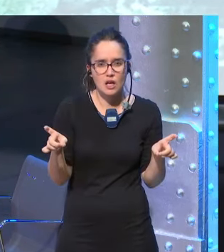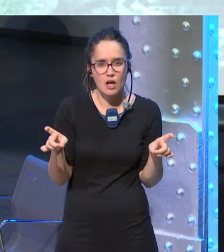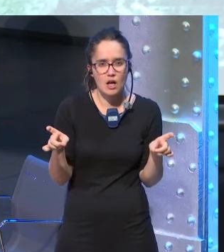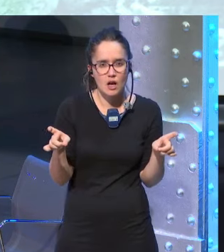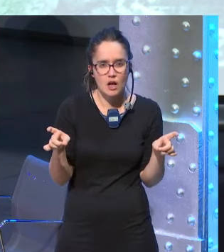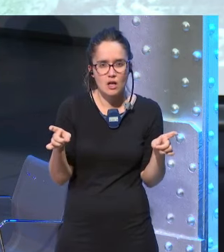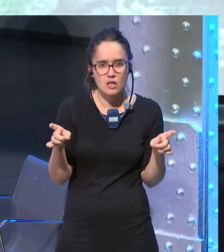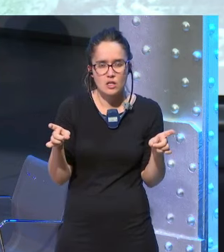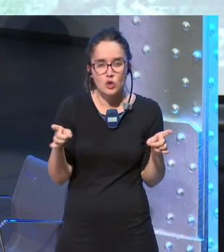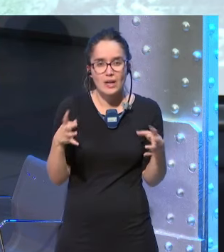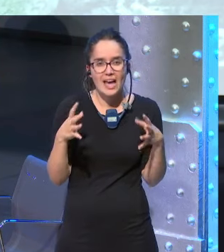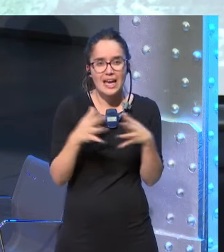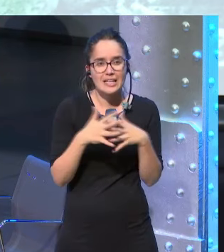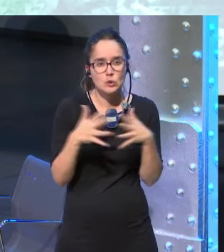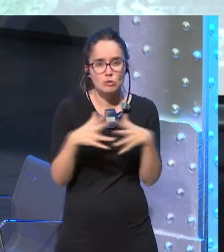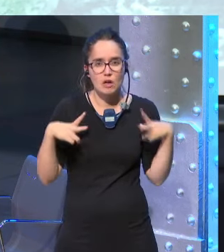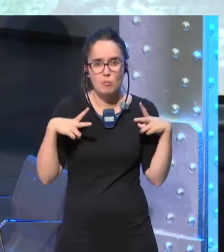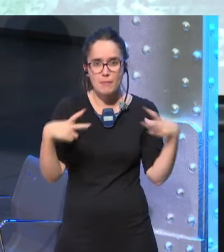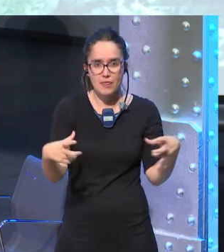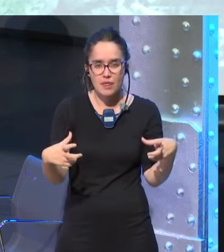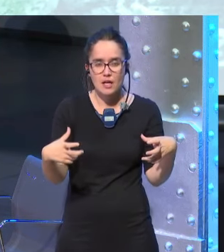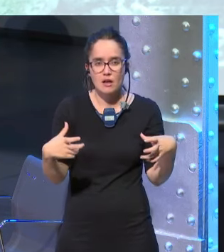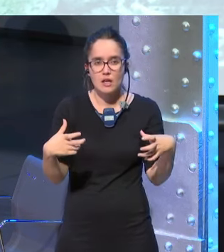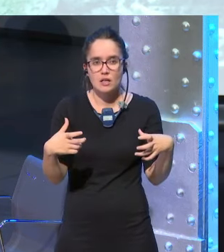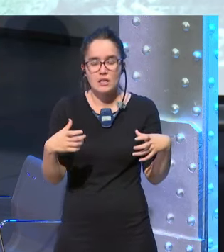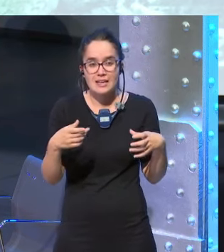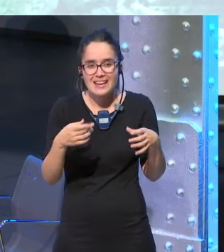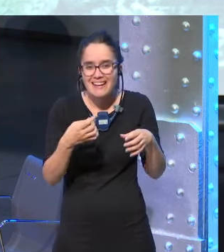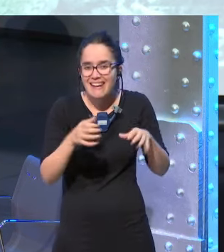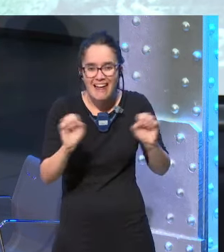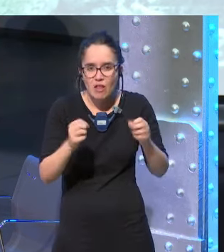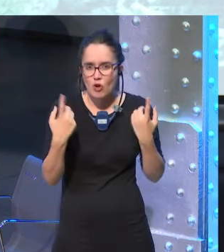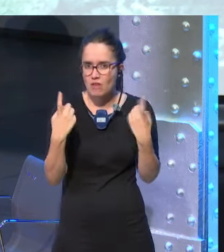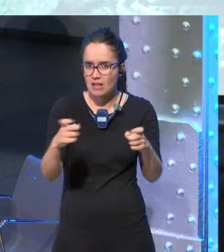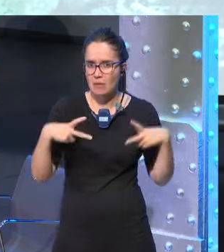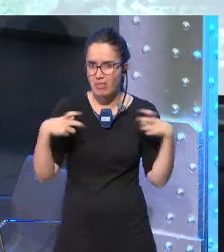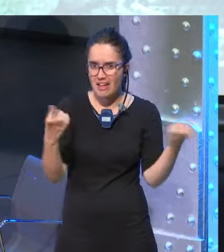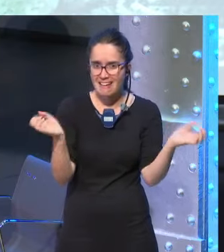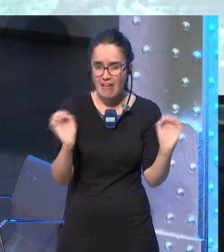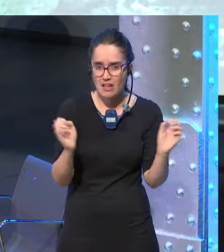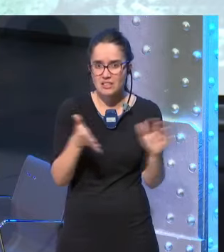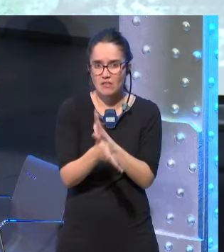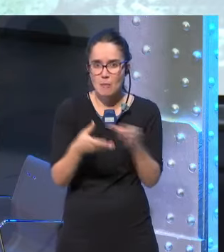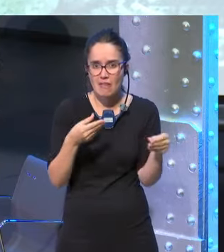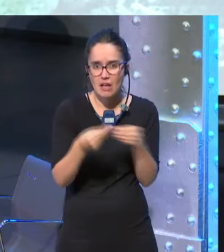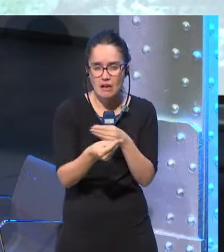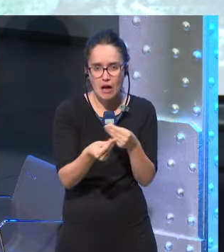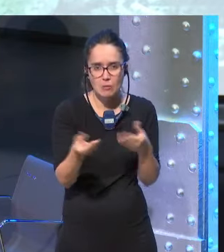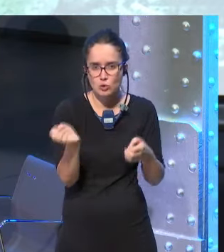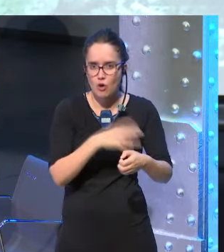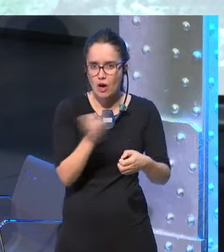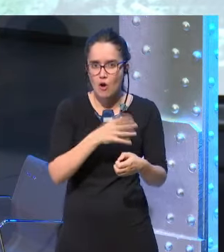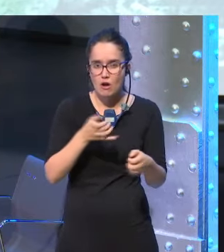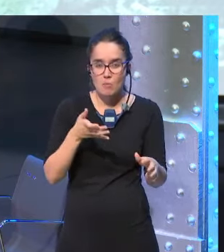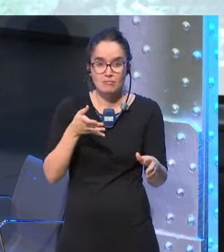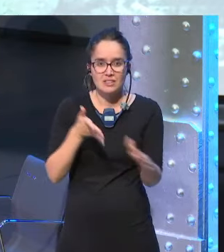formwork. You can build a doubly curved wall, and so you save a lot of material, and you can structurally optimize the shape. You can also